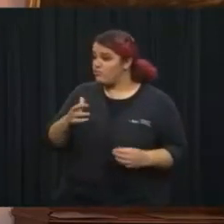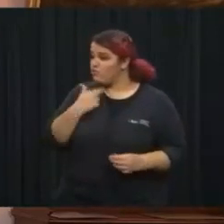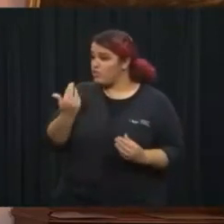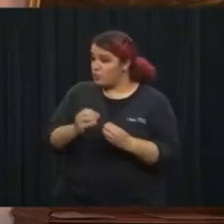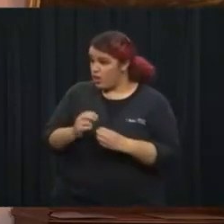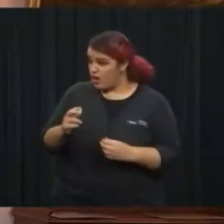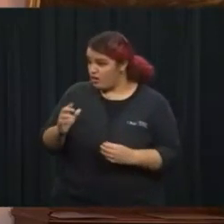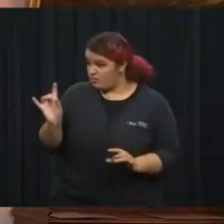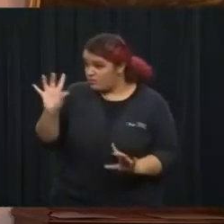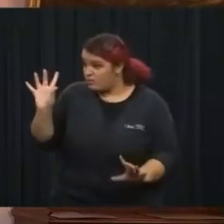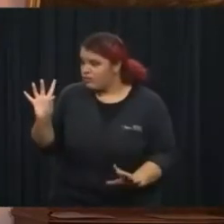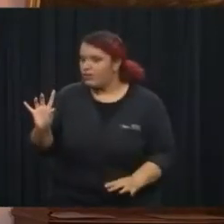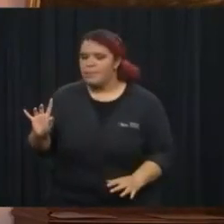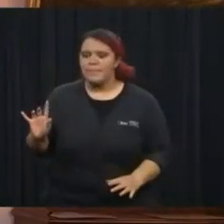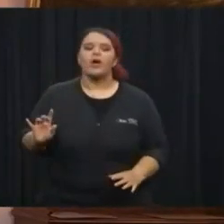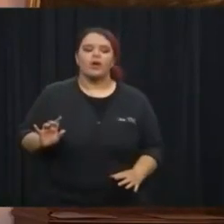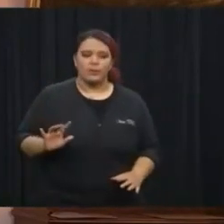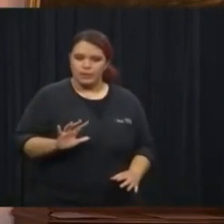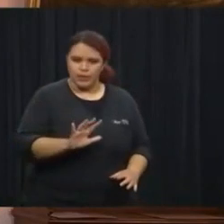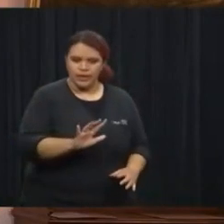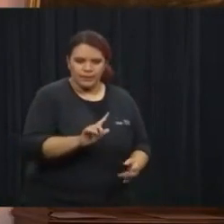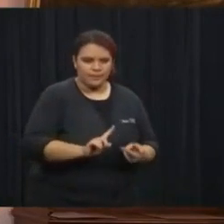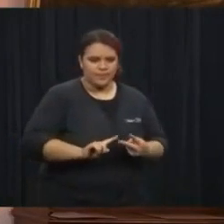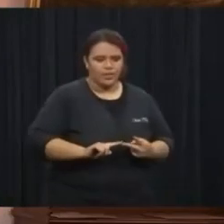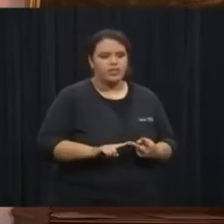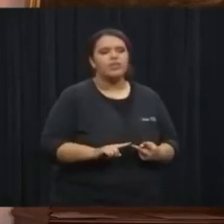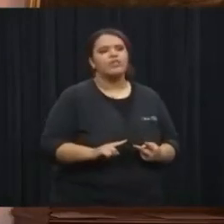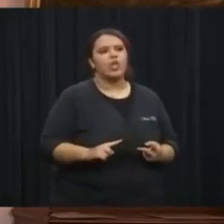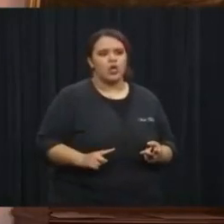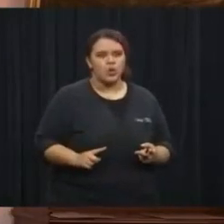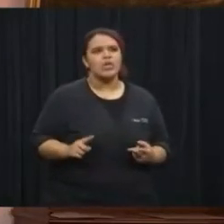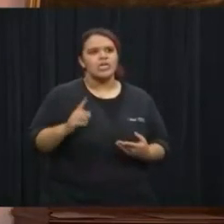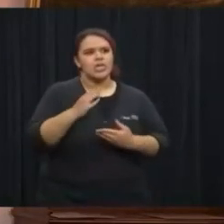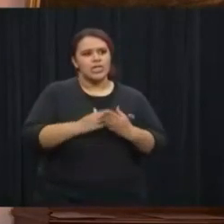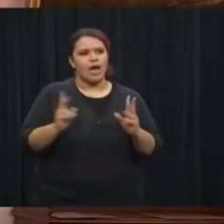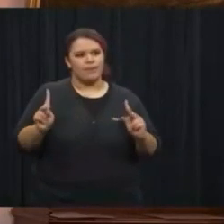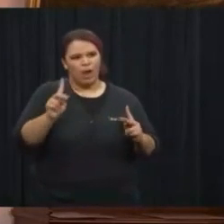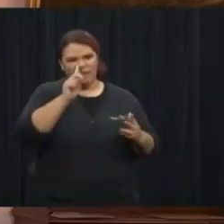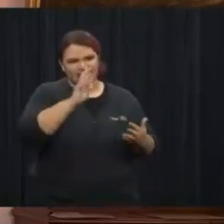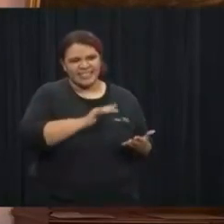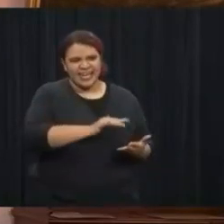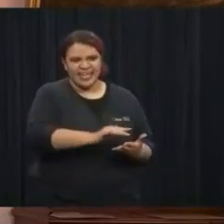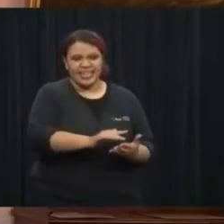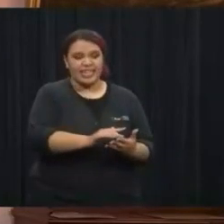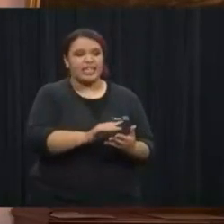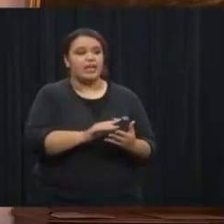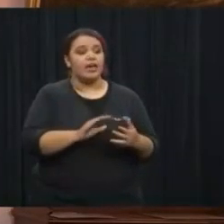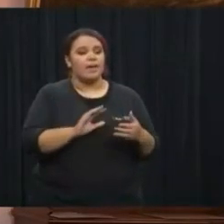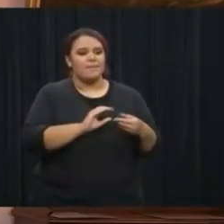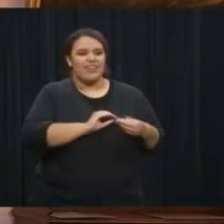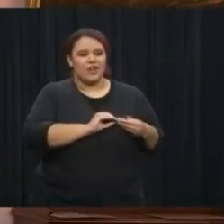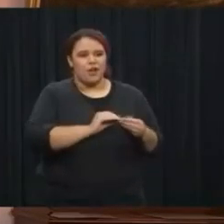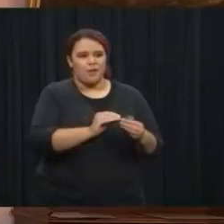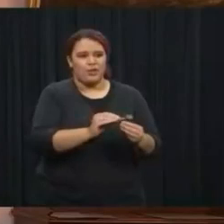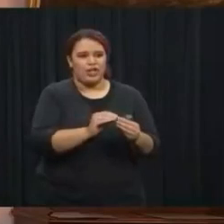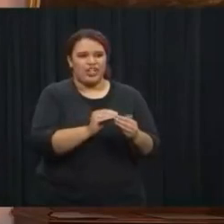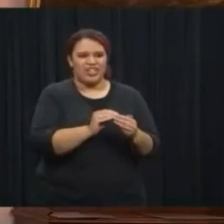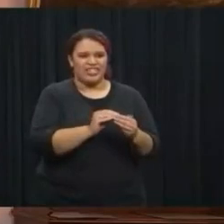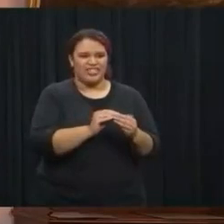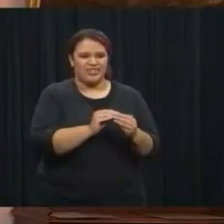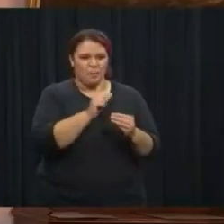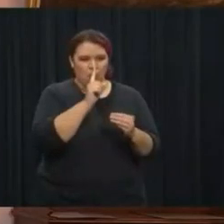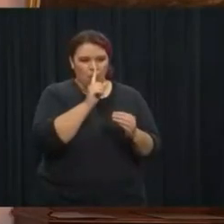in and who gets released. So that's really a local decision by the local court.